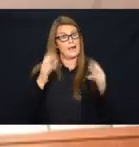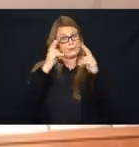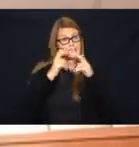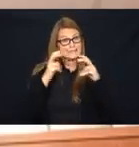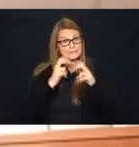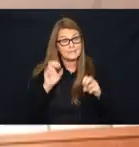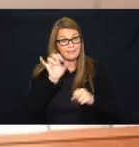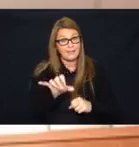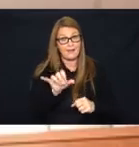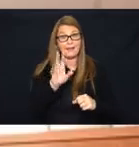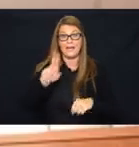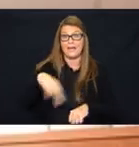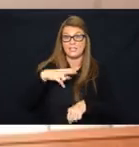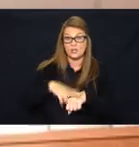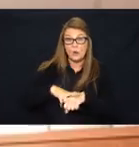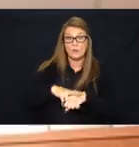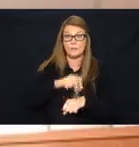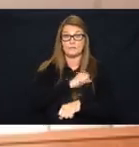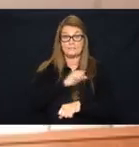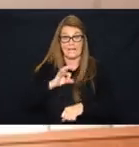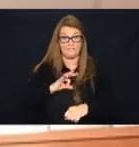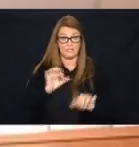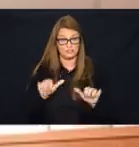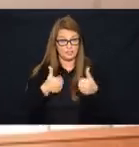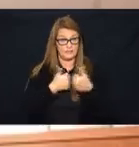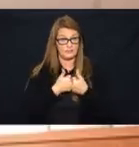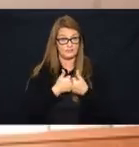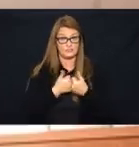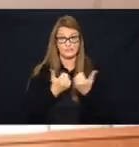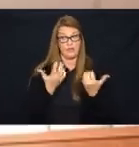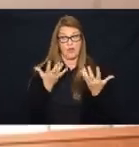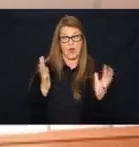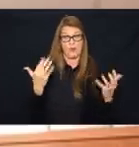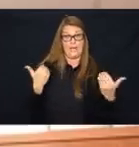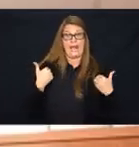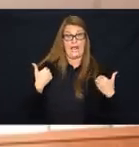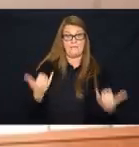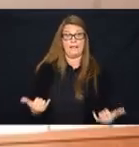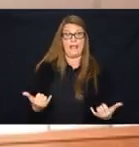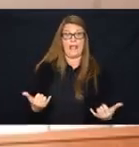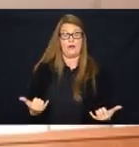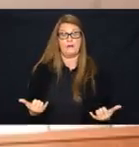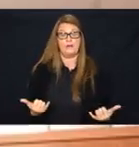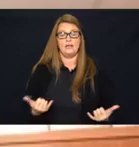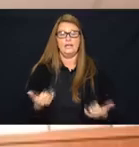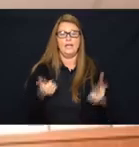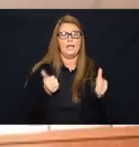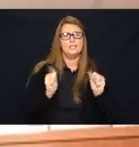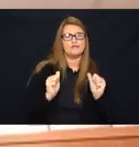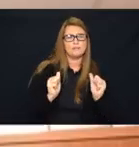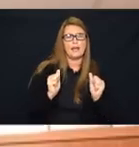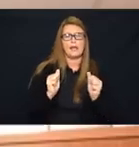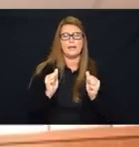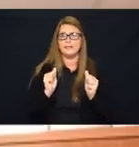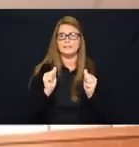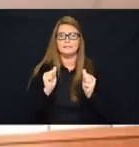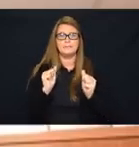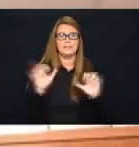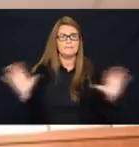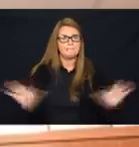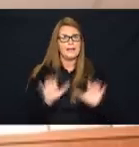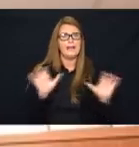at the normal staffing challenges that already exist, and just trying to be prudent and